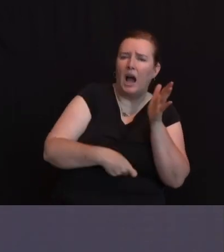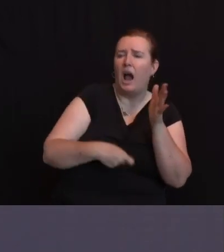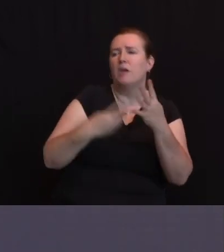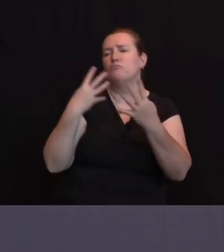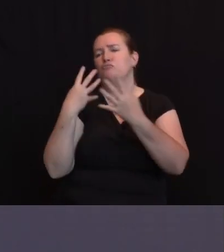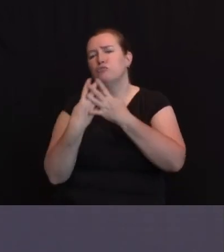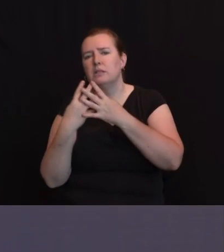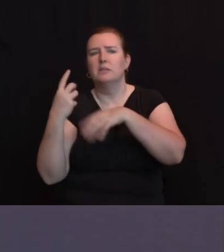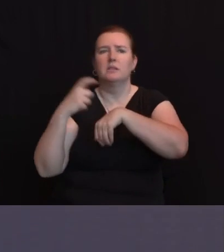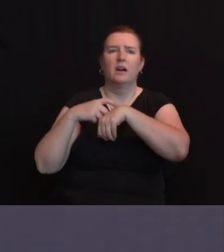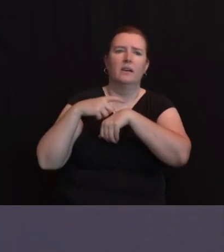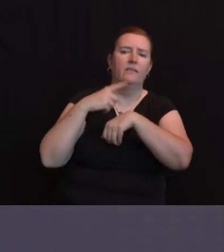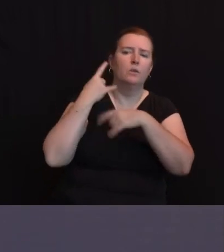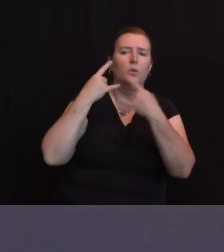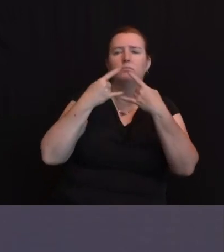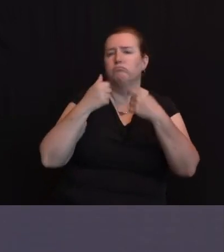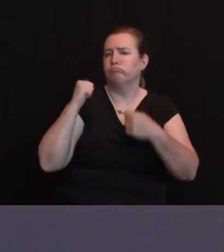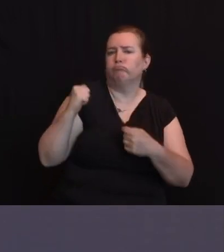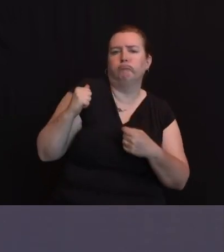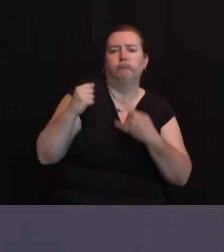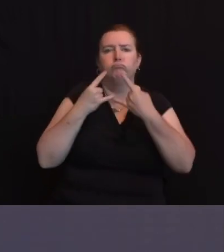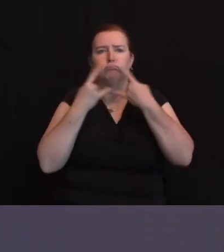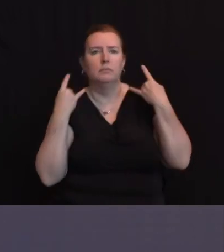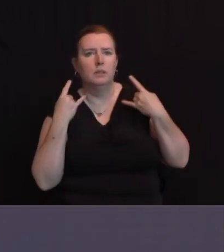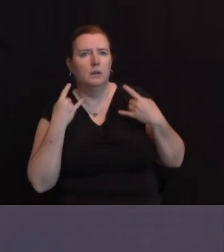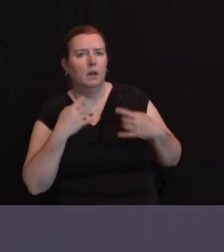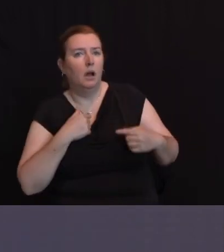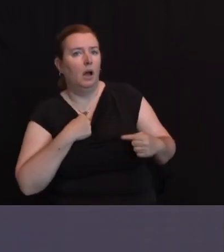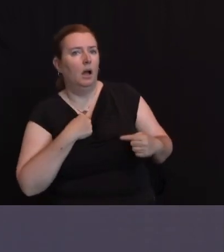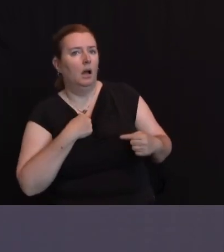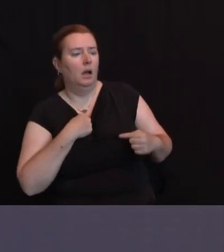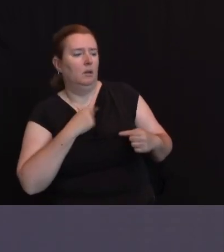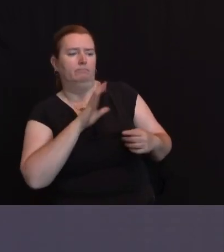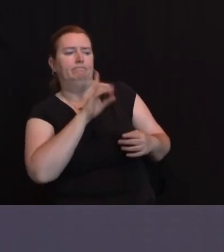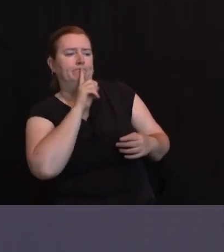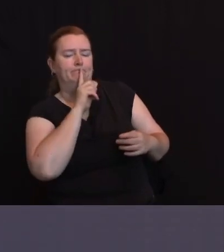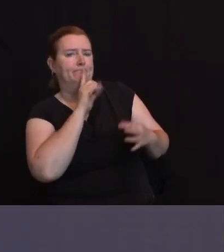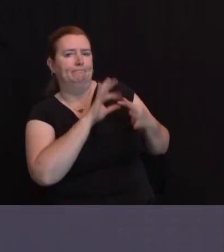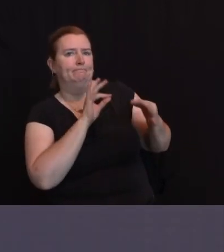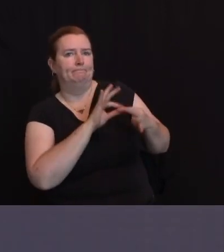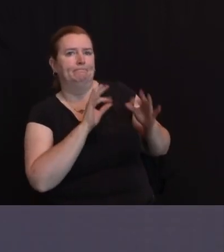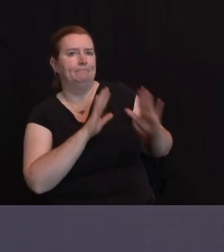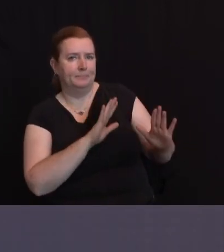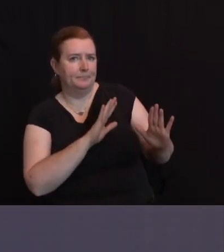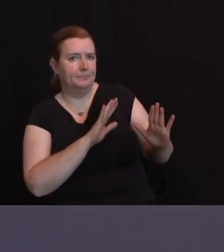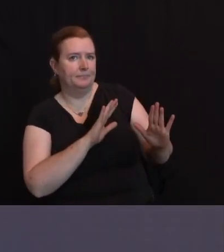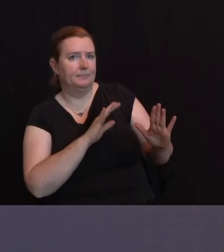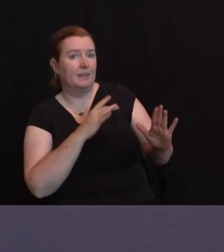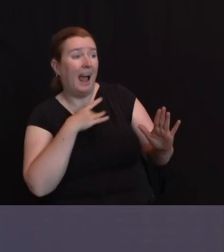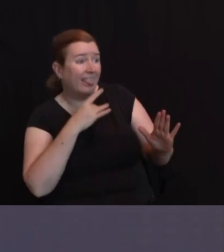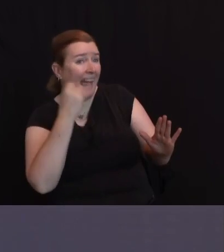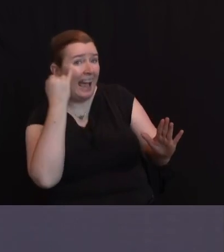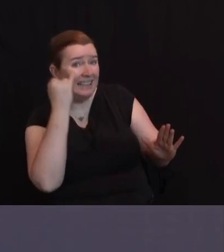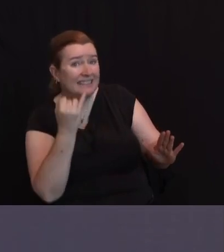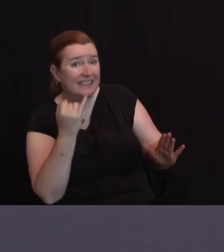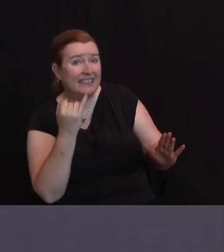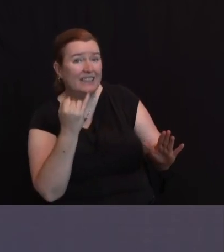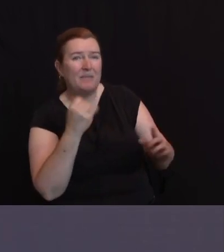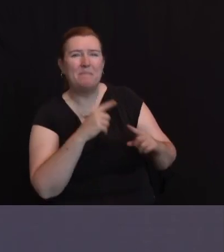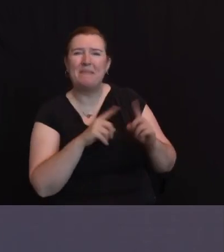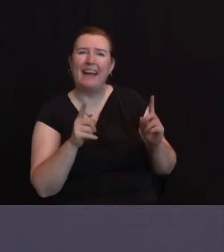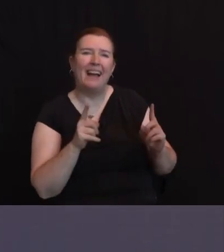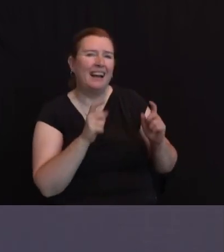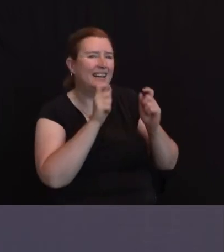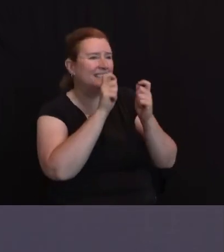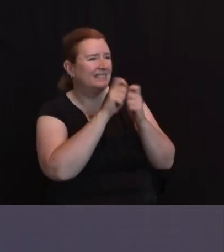masks. Well, so, again, I won't comment on the specifics other than to say the spirit of it I like, but like a lot of things, the devil's in the details on